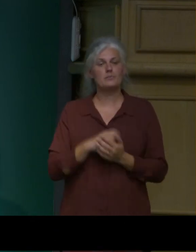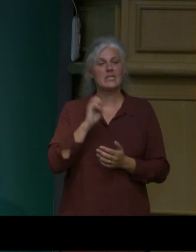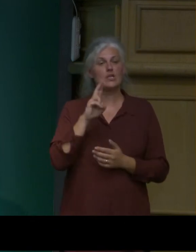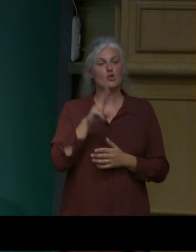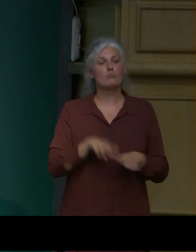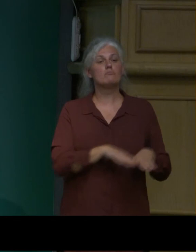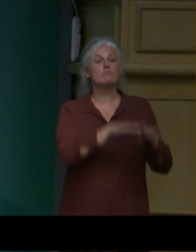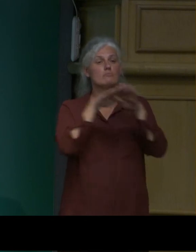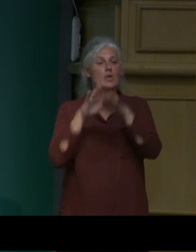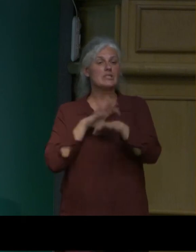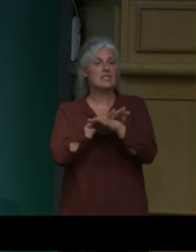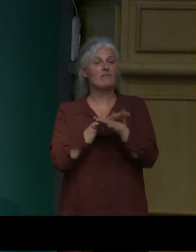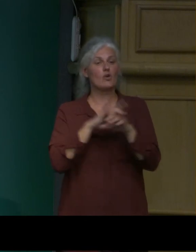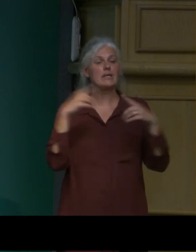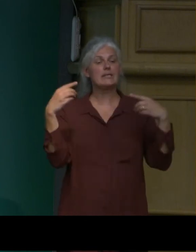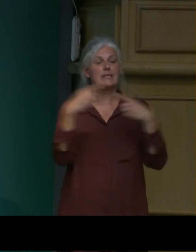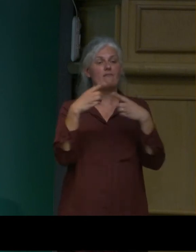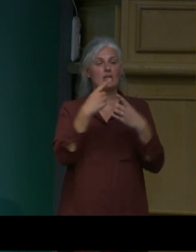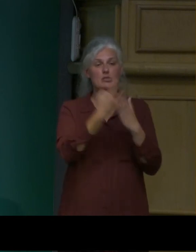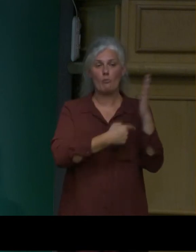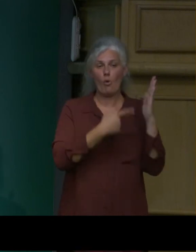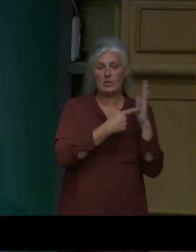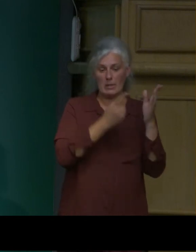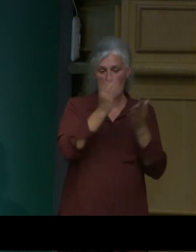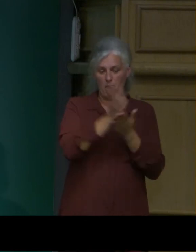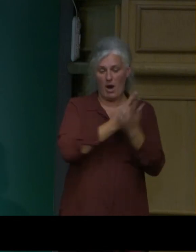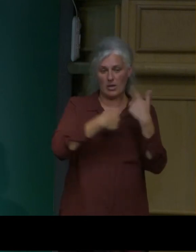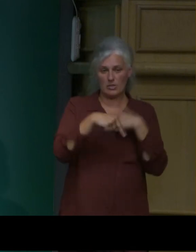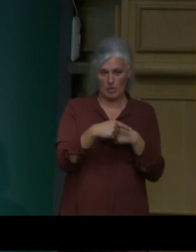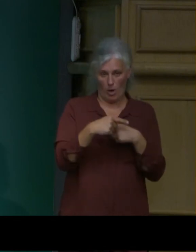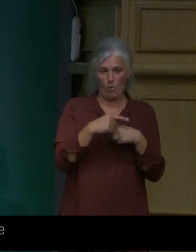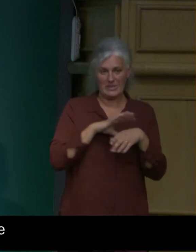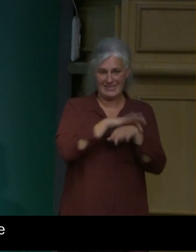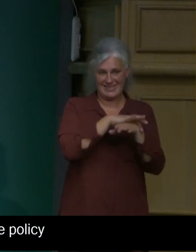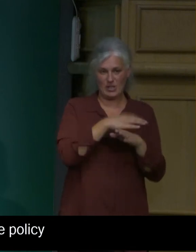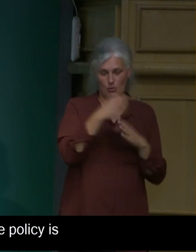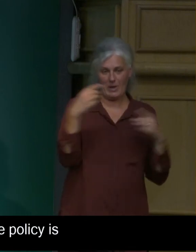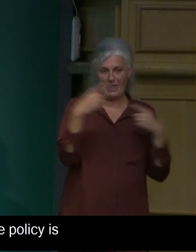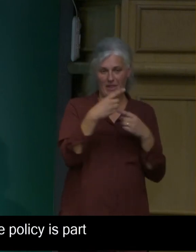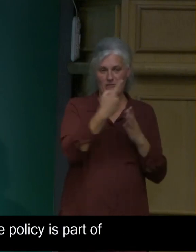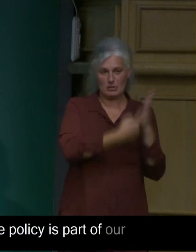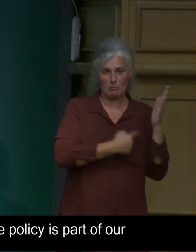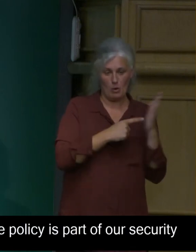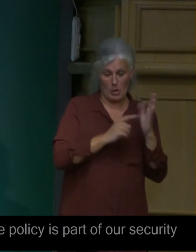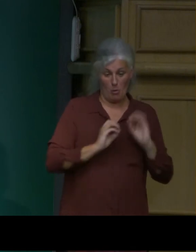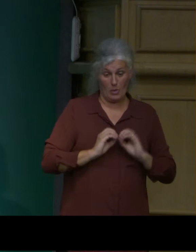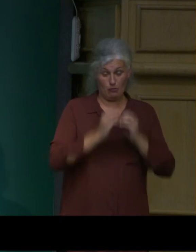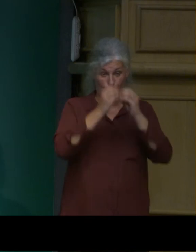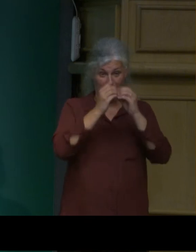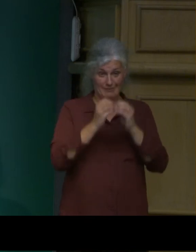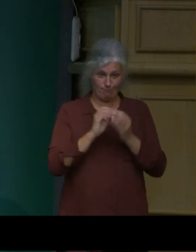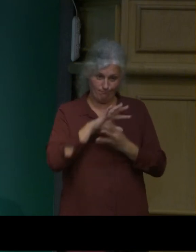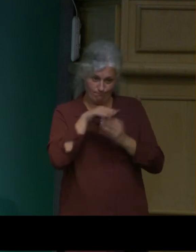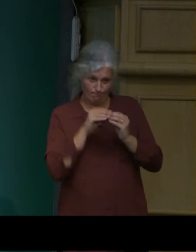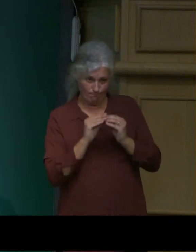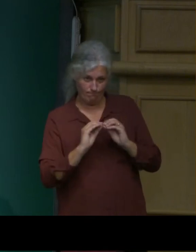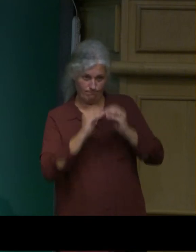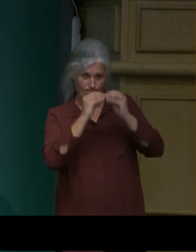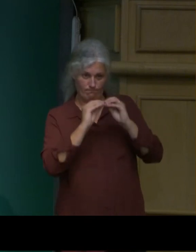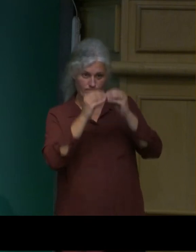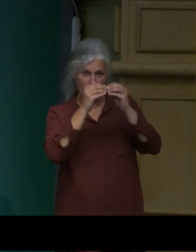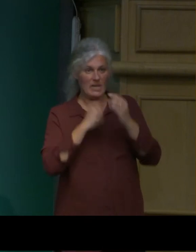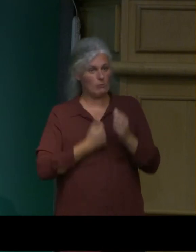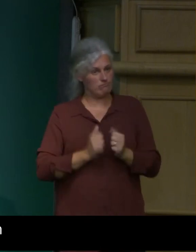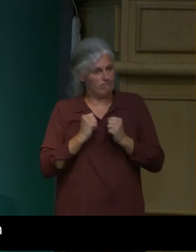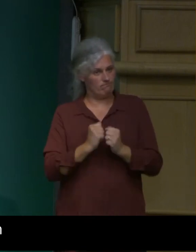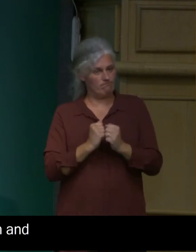security and defense policy it's part of our security and defense policy we help designers and shape it and we stand